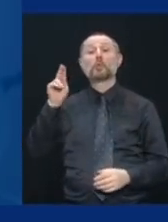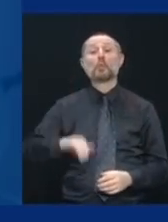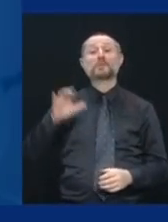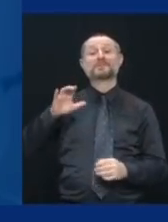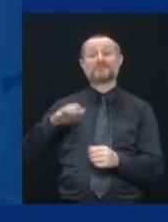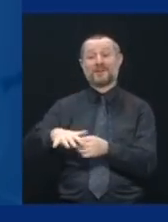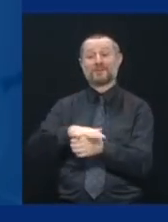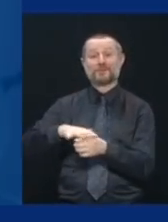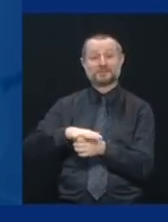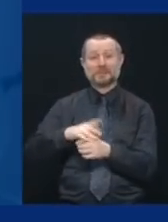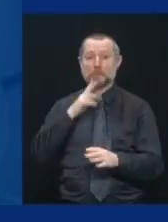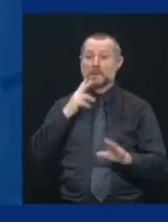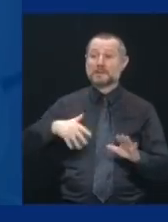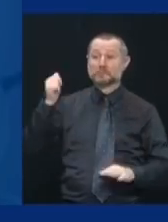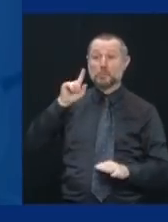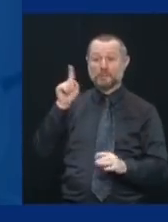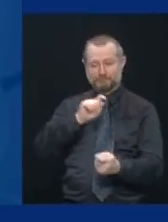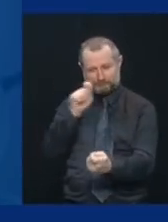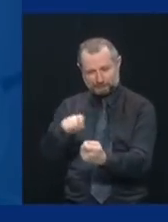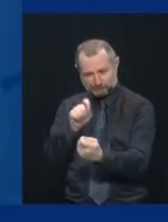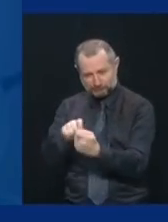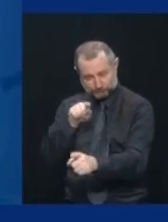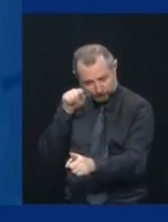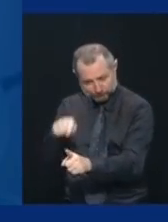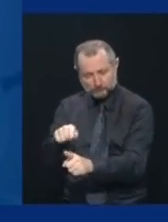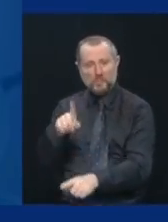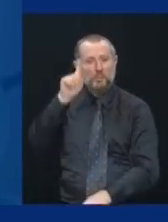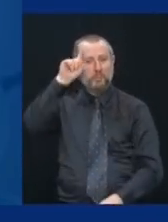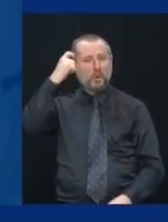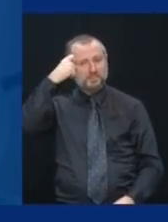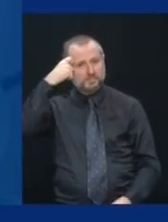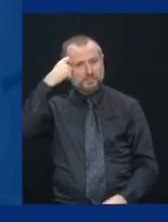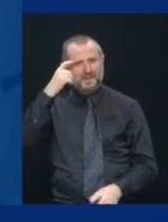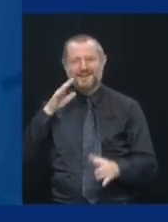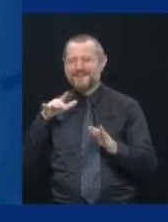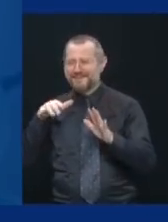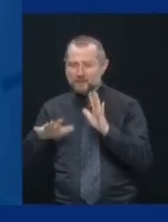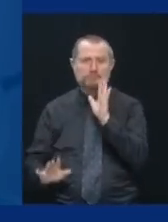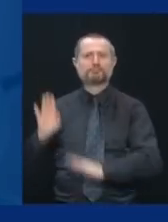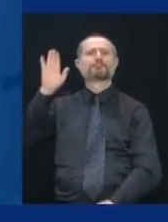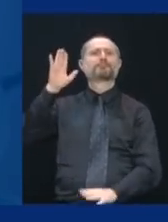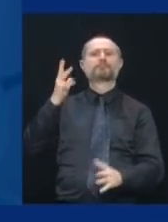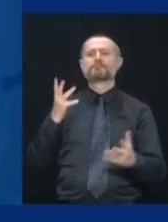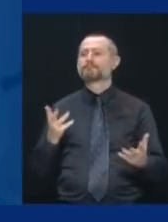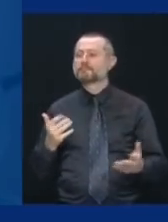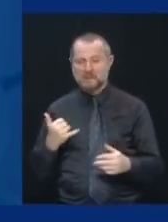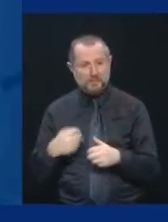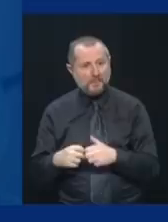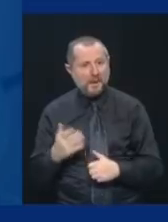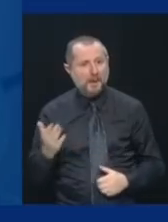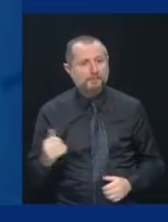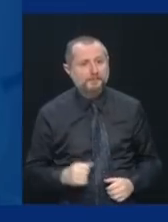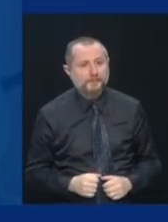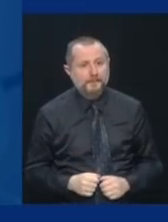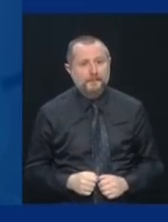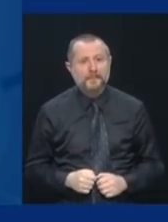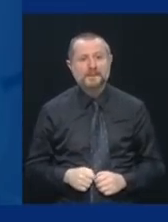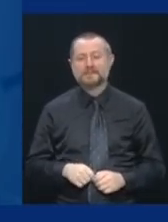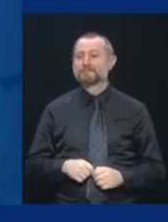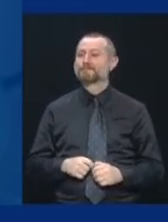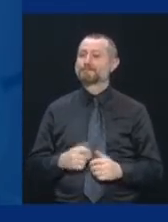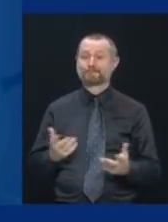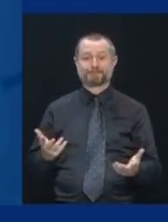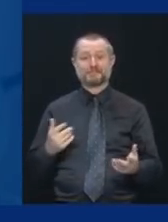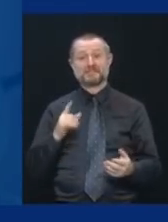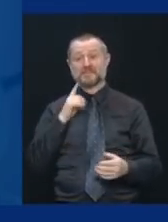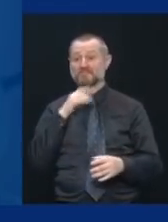highest number is the Bronx and getting higher. So the Bronx is a problem. We opened the